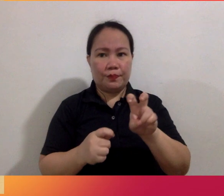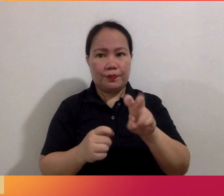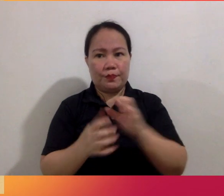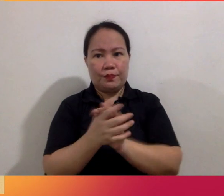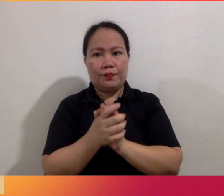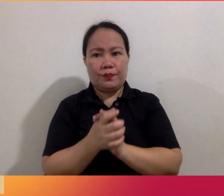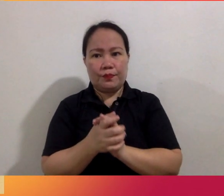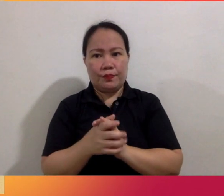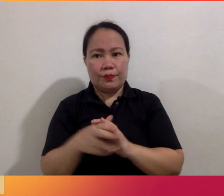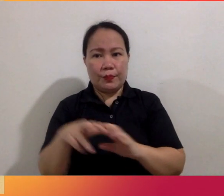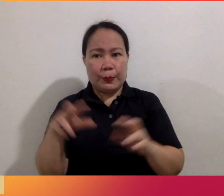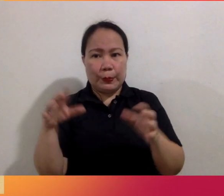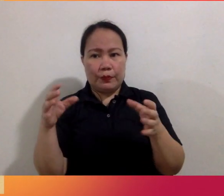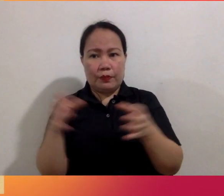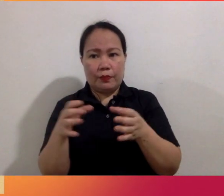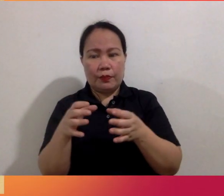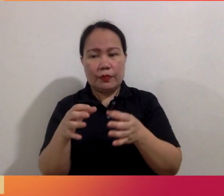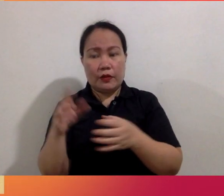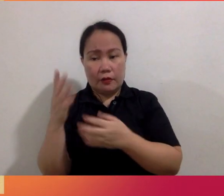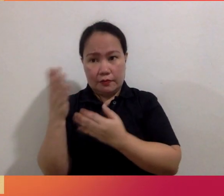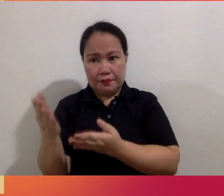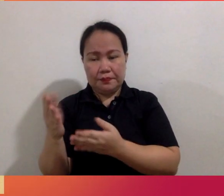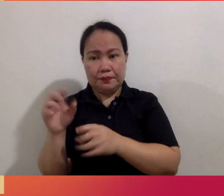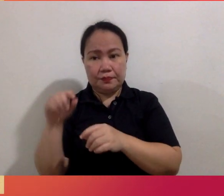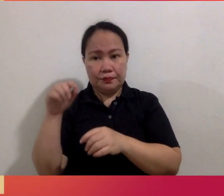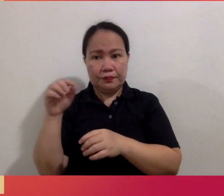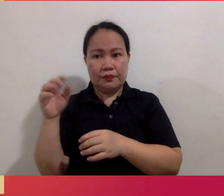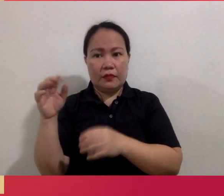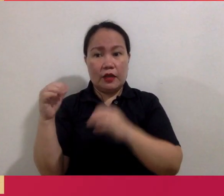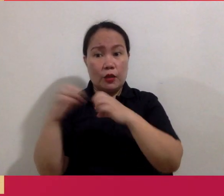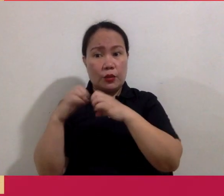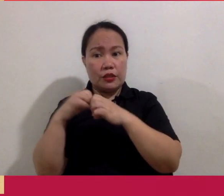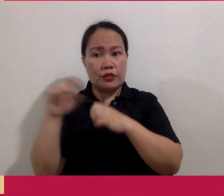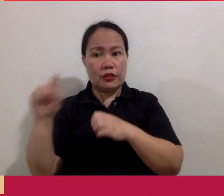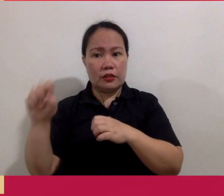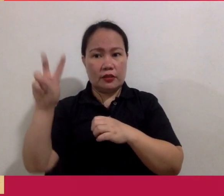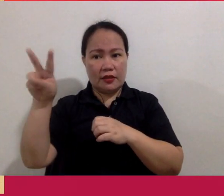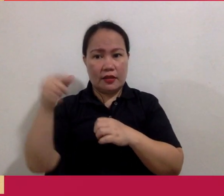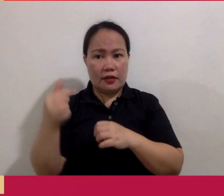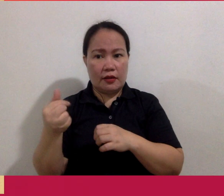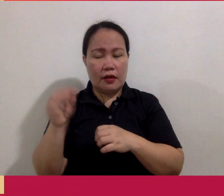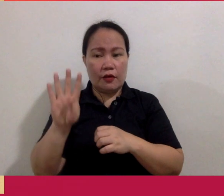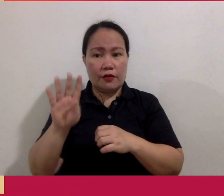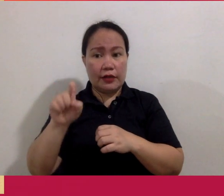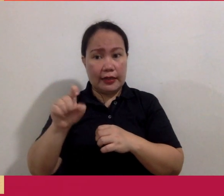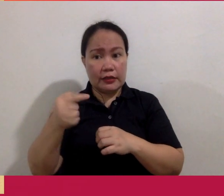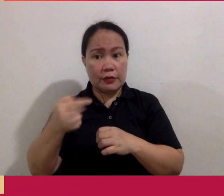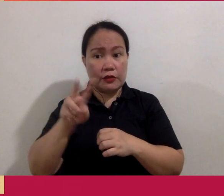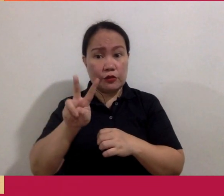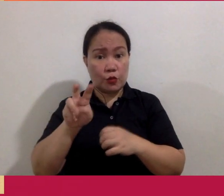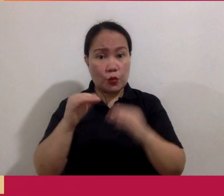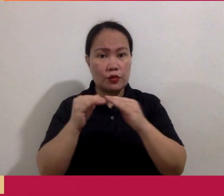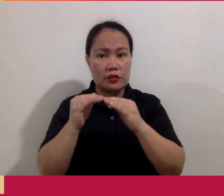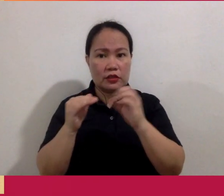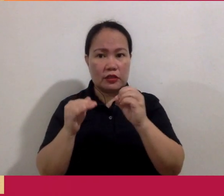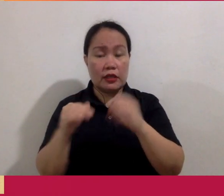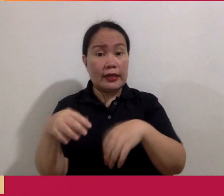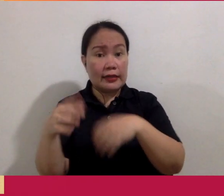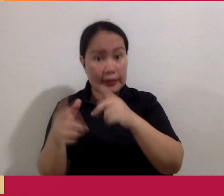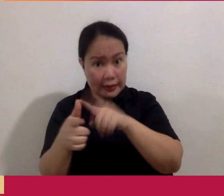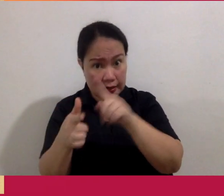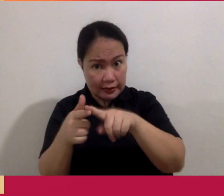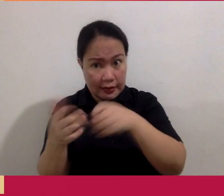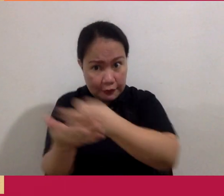dyan, yung 3x plus x. So yung quadratic equation natin is x squared plus 4x minus 12 is equal to 0. And